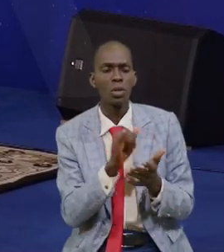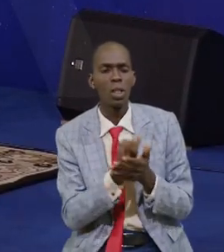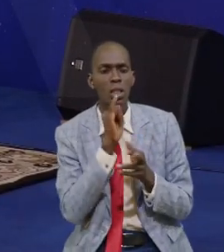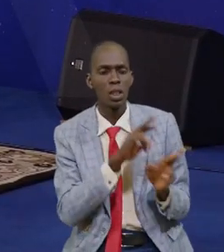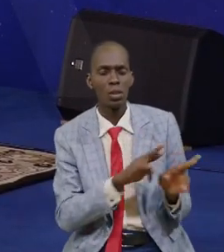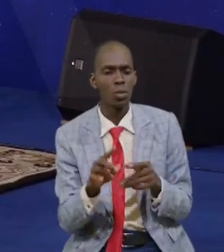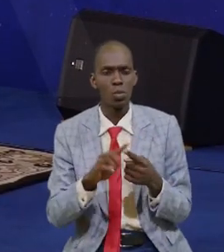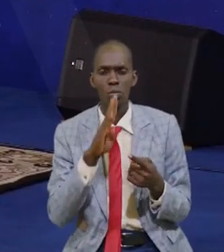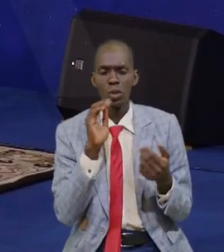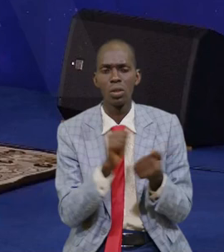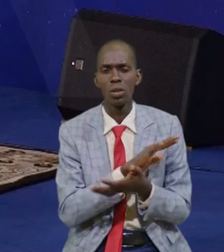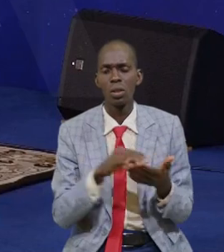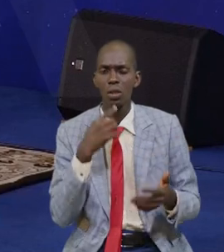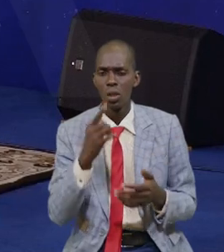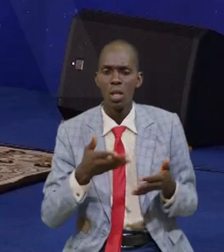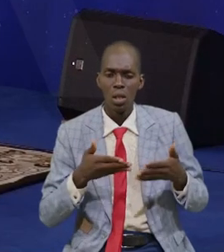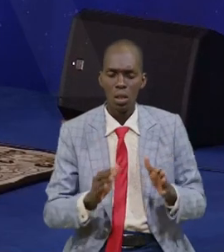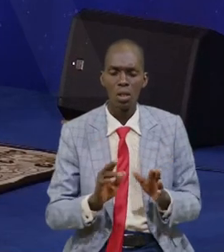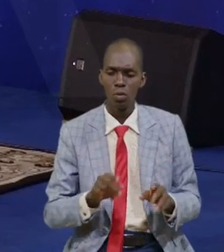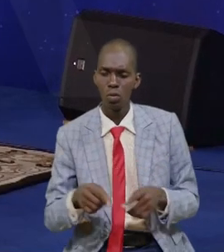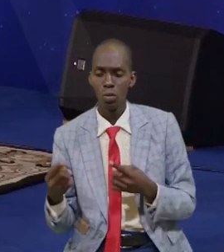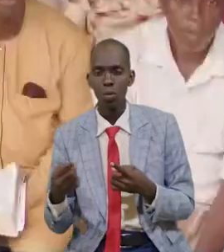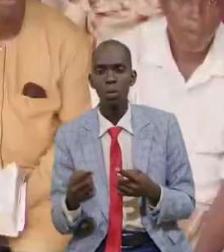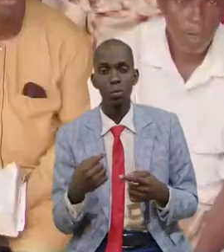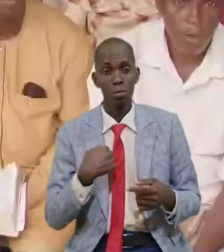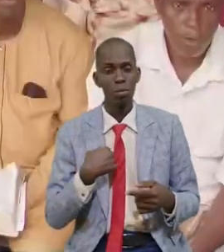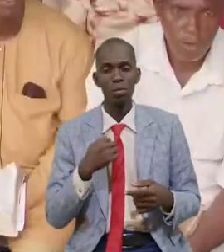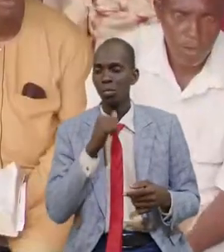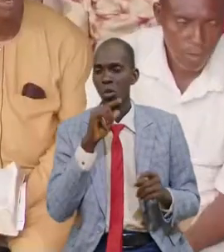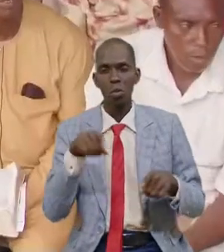go. Let's go. Me, I'm not going with